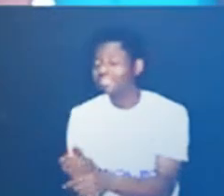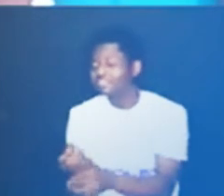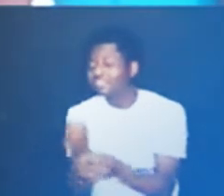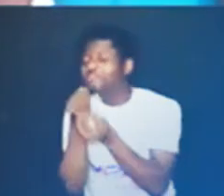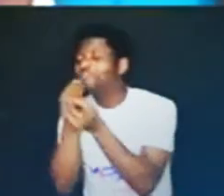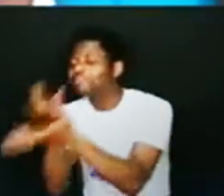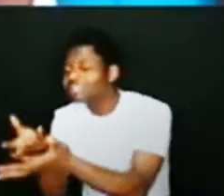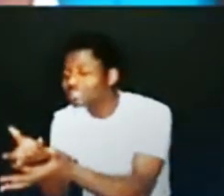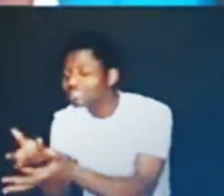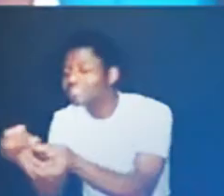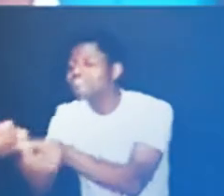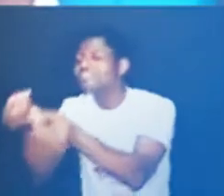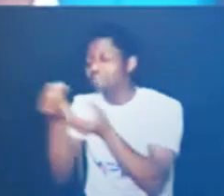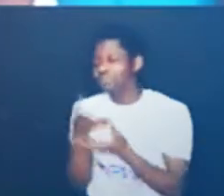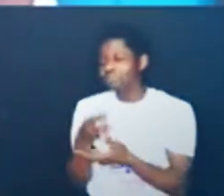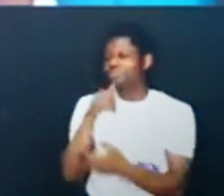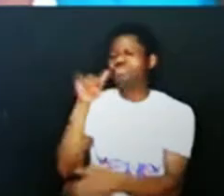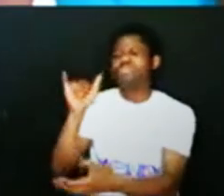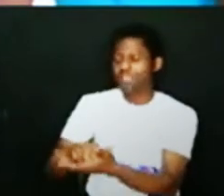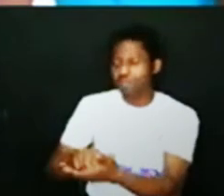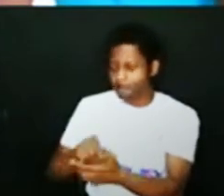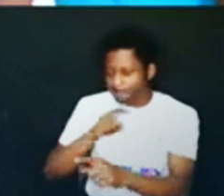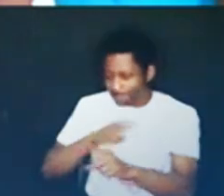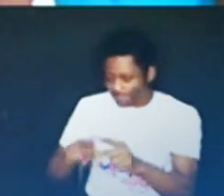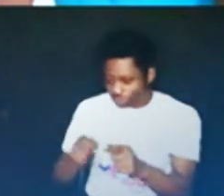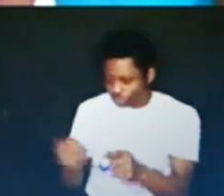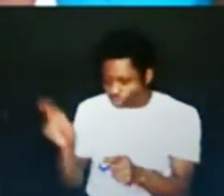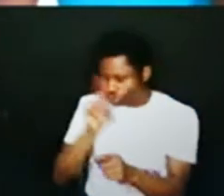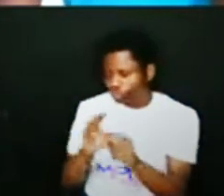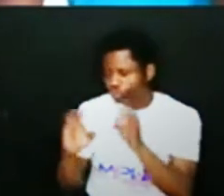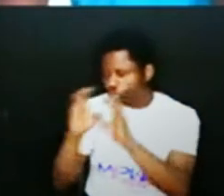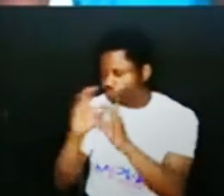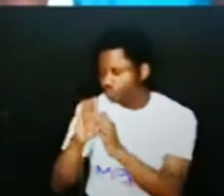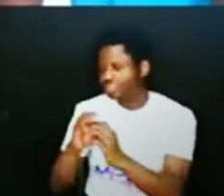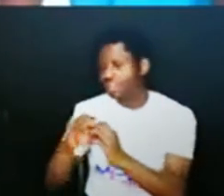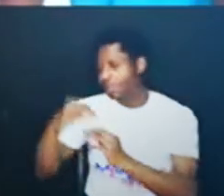Now, but to build relationship.